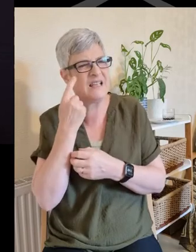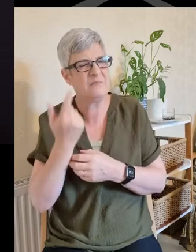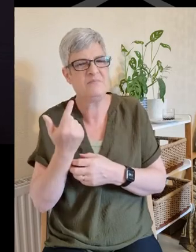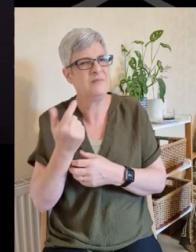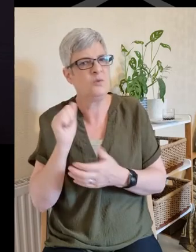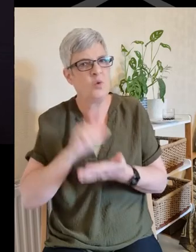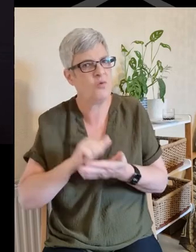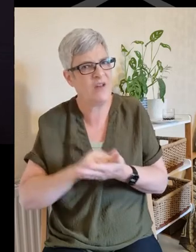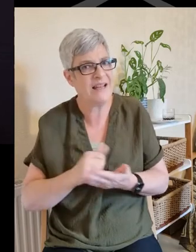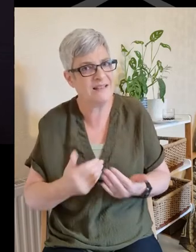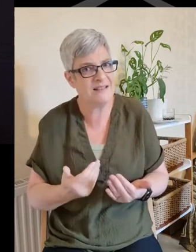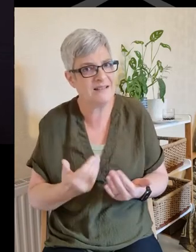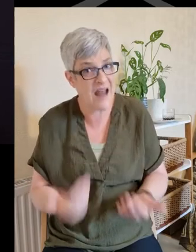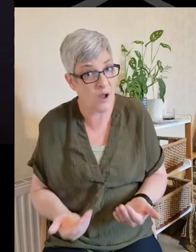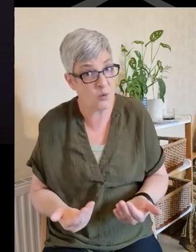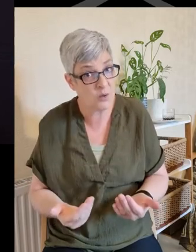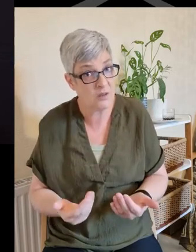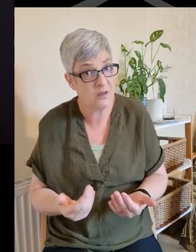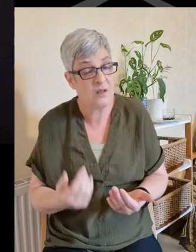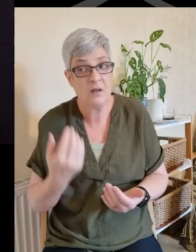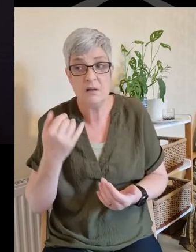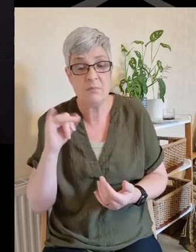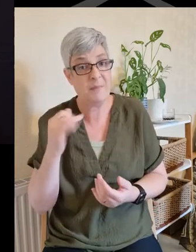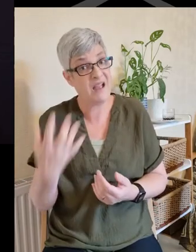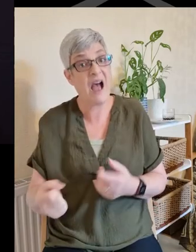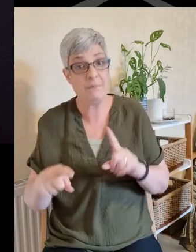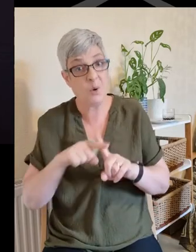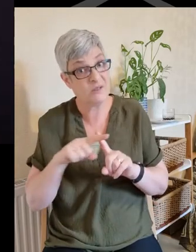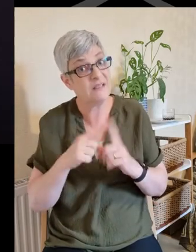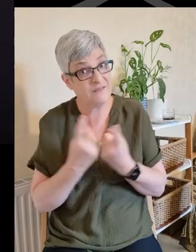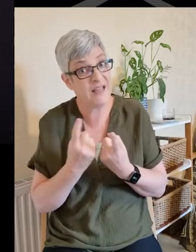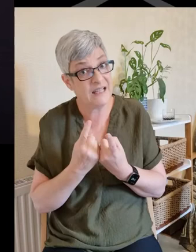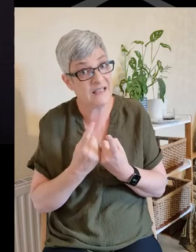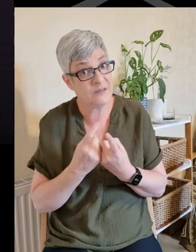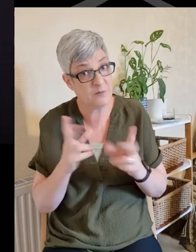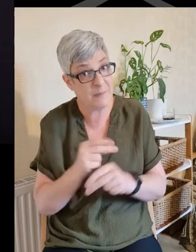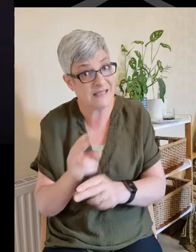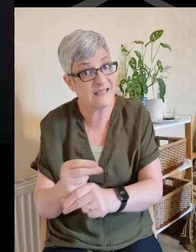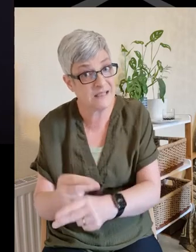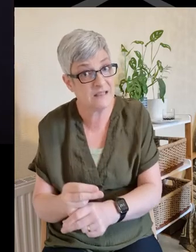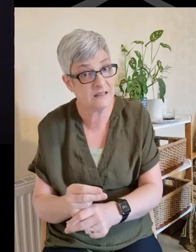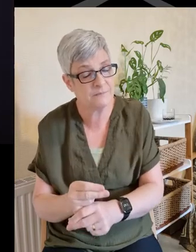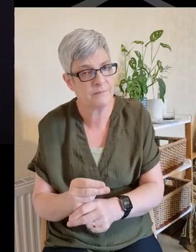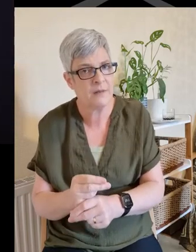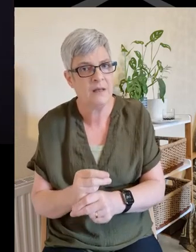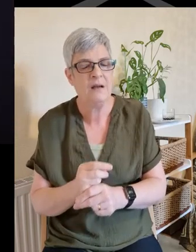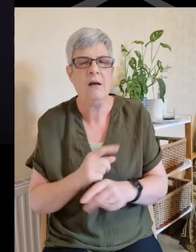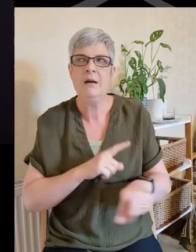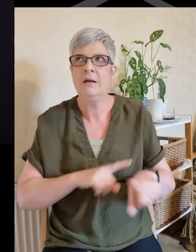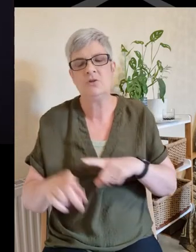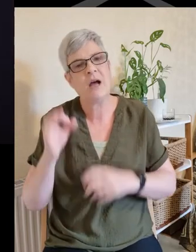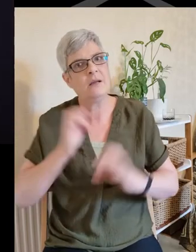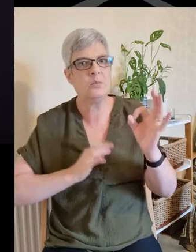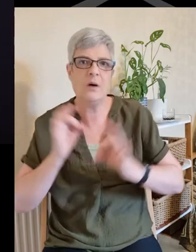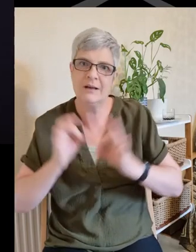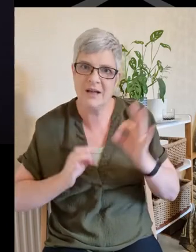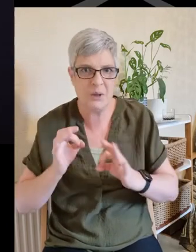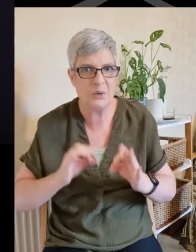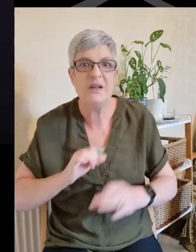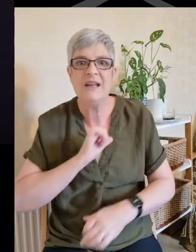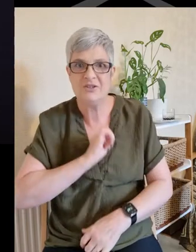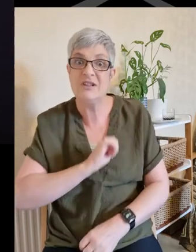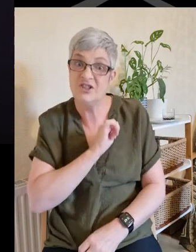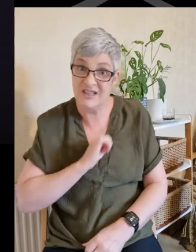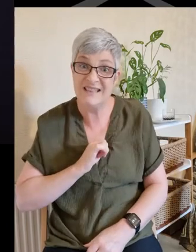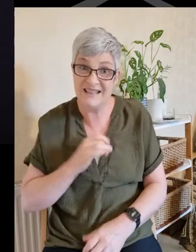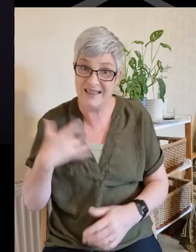some positive aspects that we are missing. And in the mix of trying to work all of that out, Christians have to live in the world. We